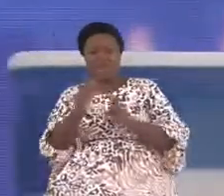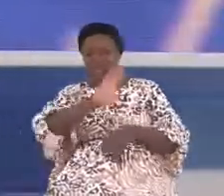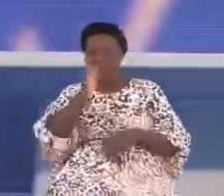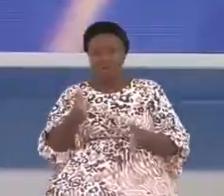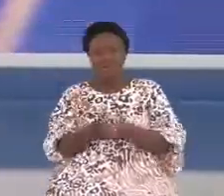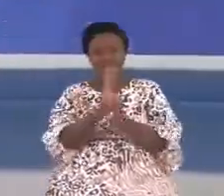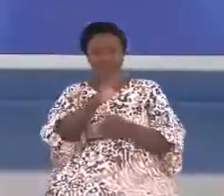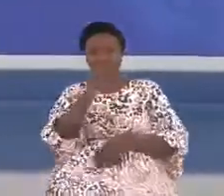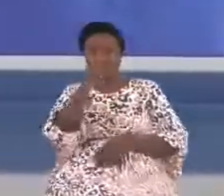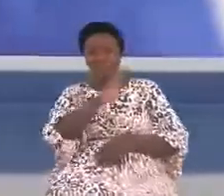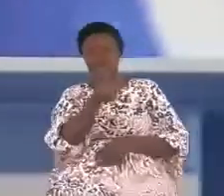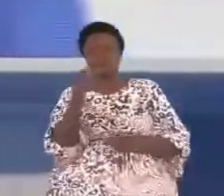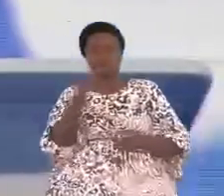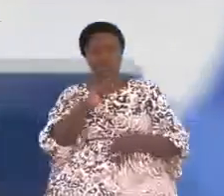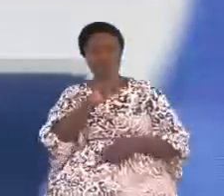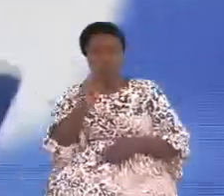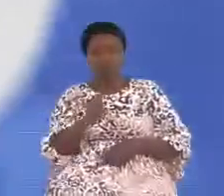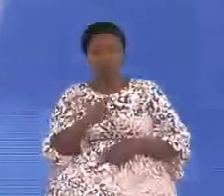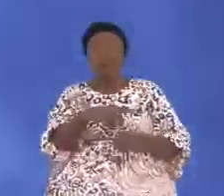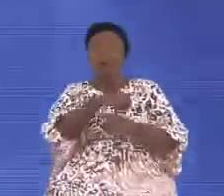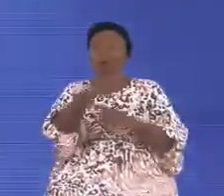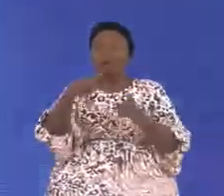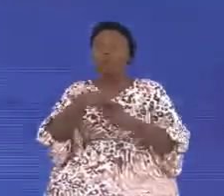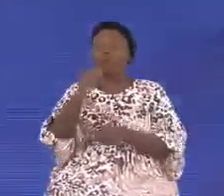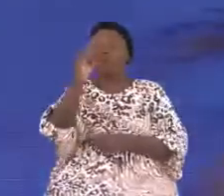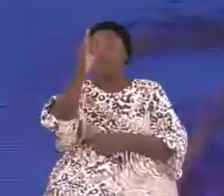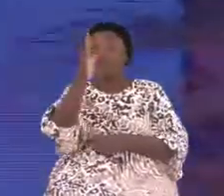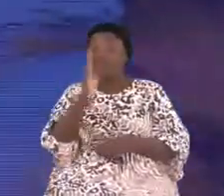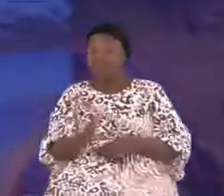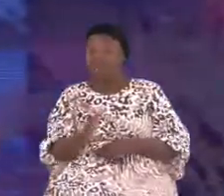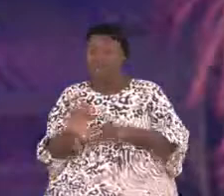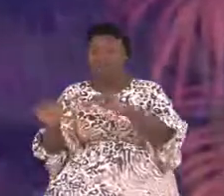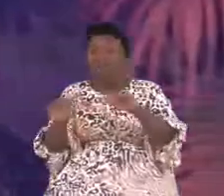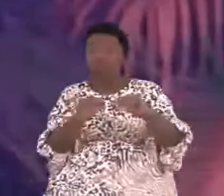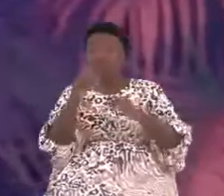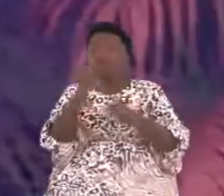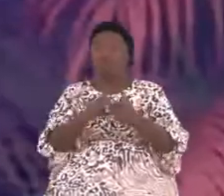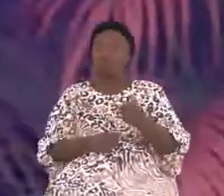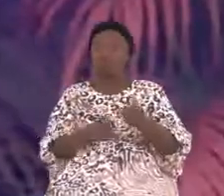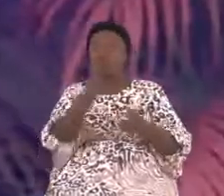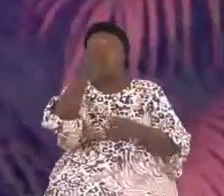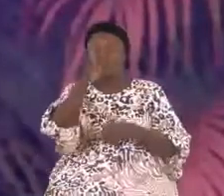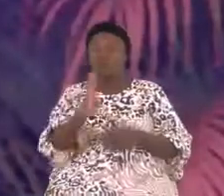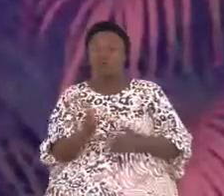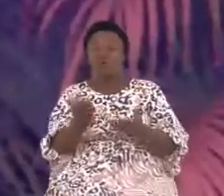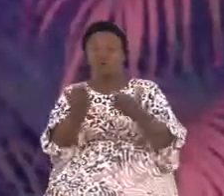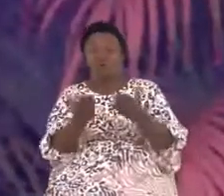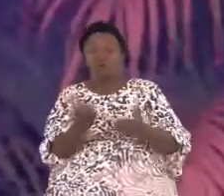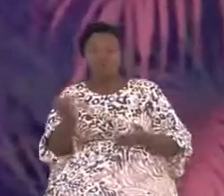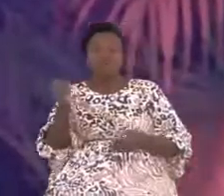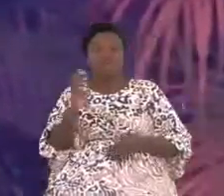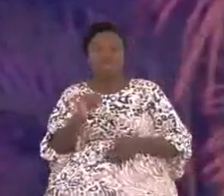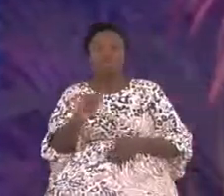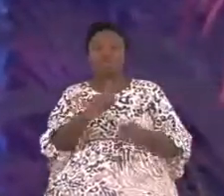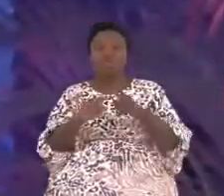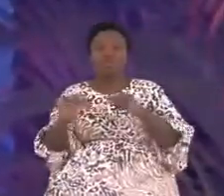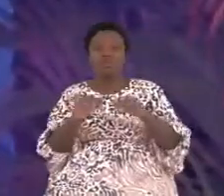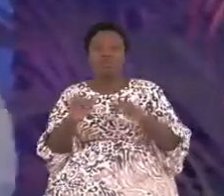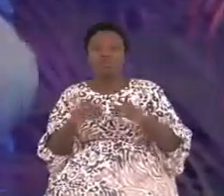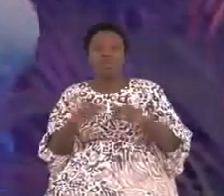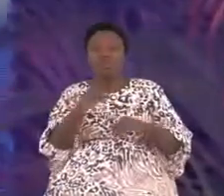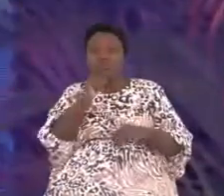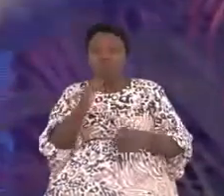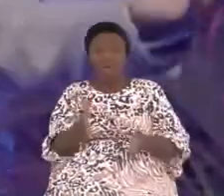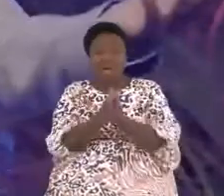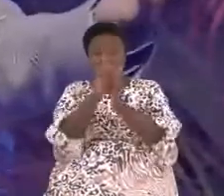When the preacher does what God wants him to do, not questioning God, speak the word only.